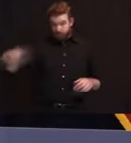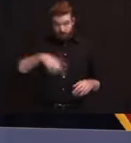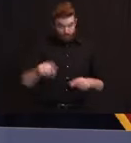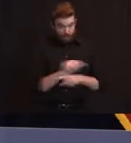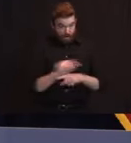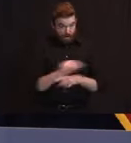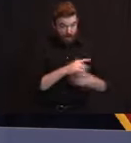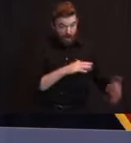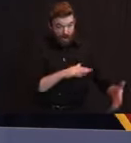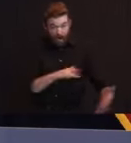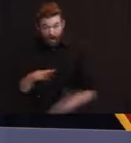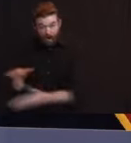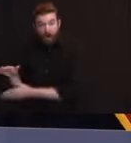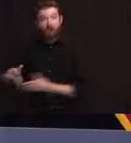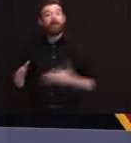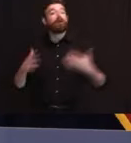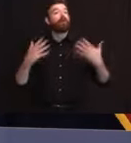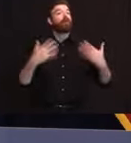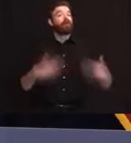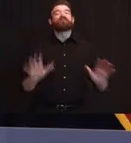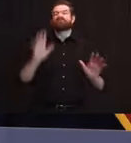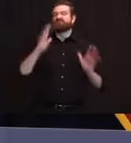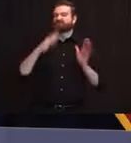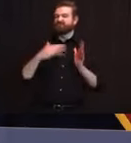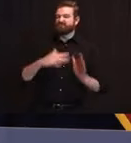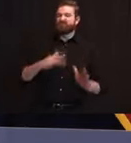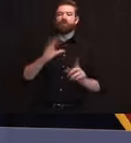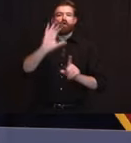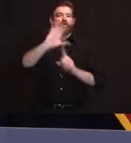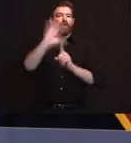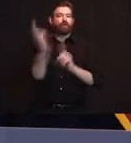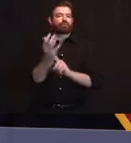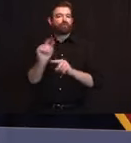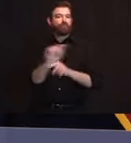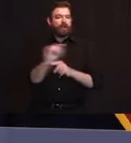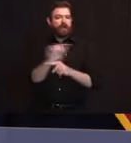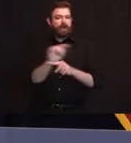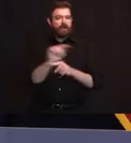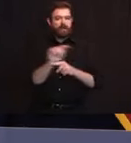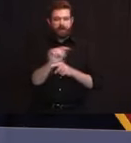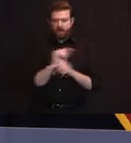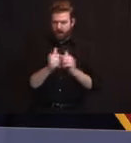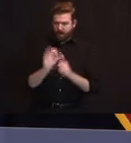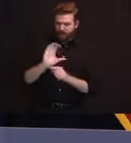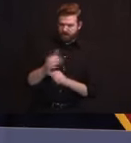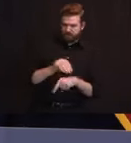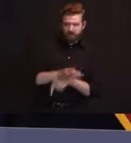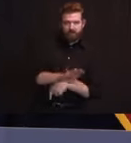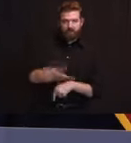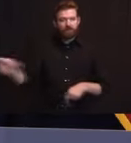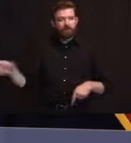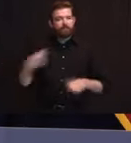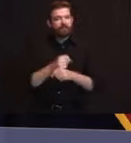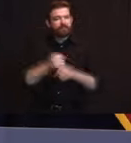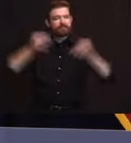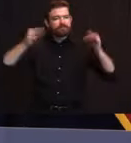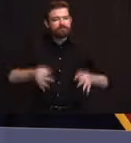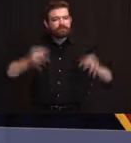For example, how culture influences decision-making and how to practice cultural humility